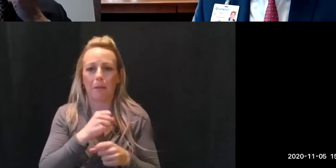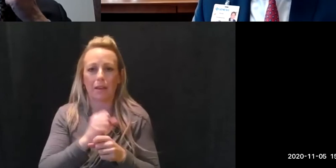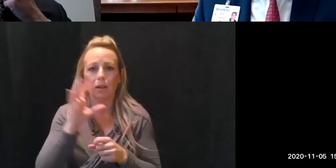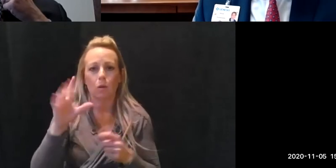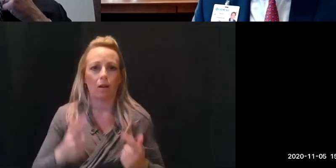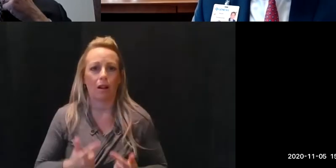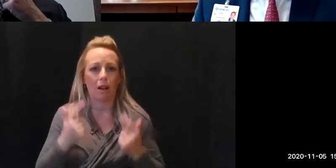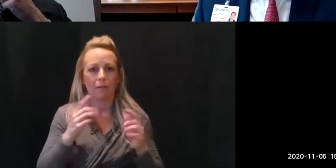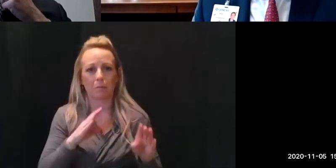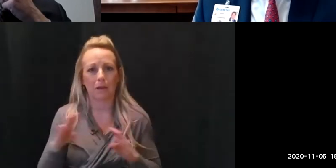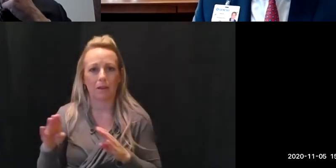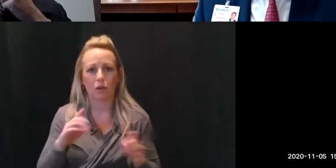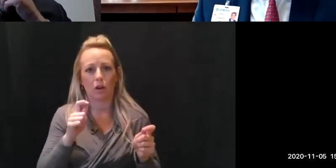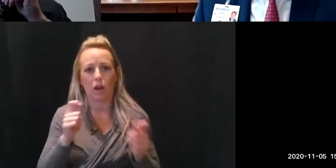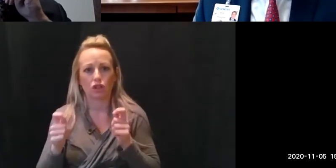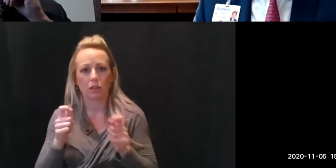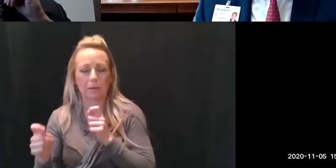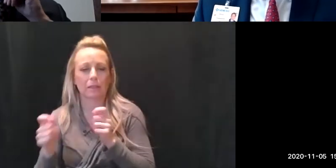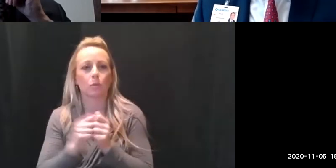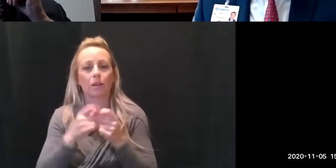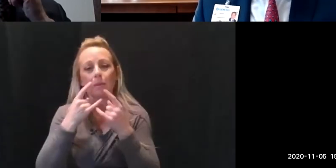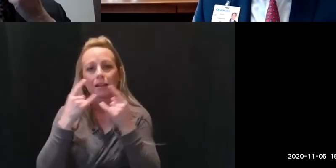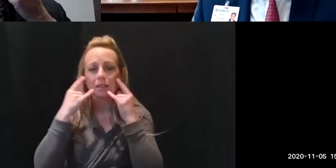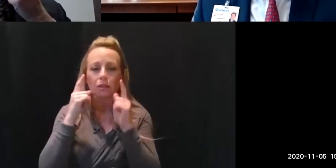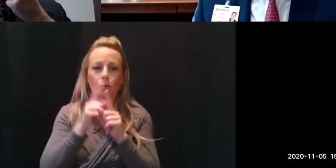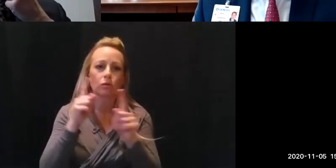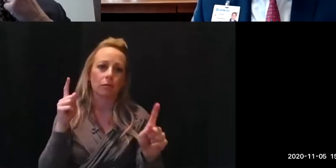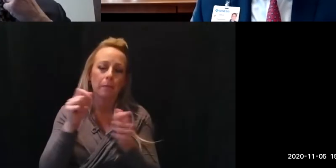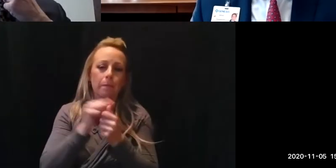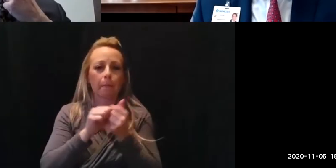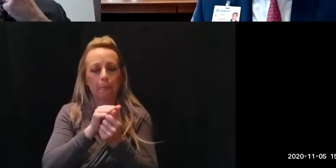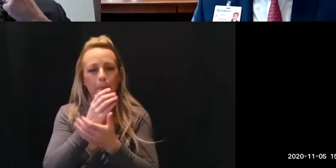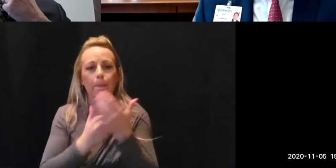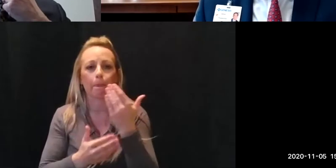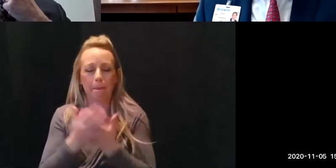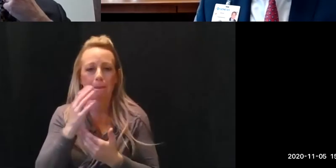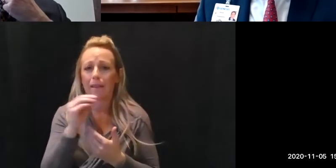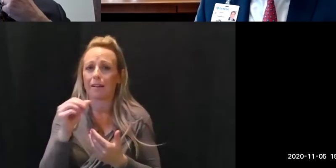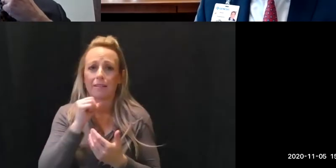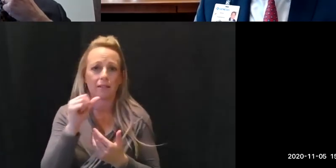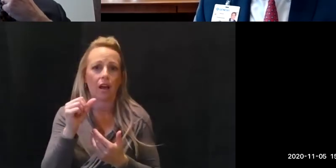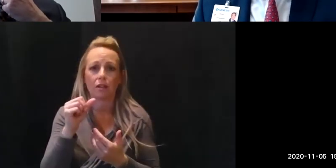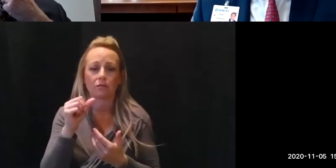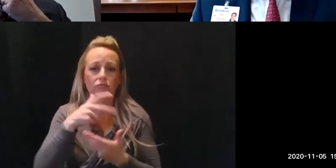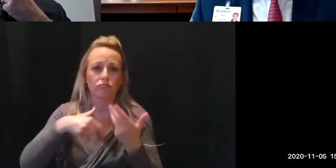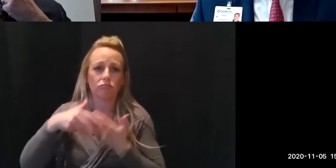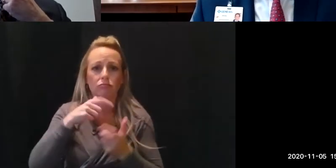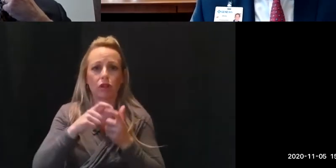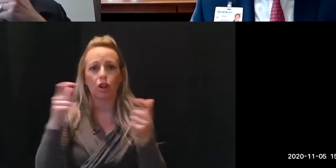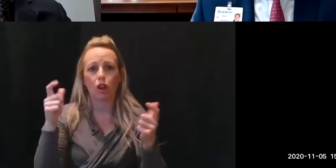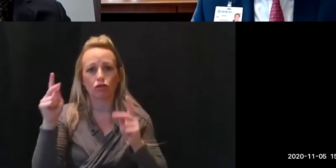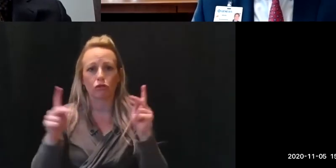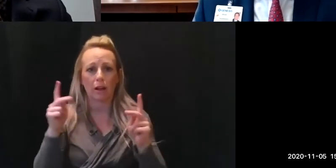that we've talked about of masking, social distancing, washing your hands, and not being in large crowds. Thank you very